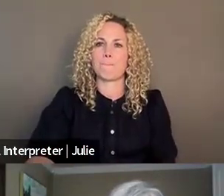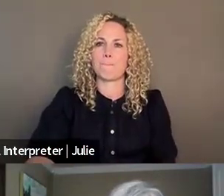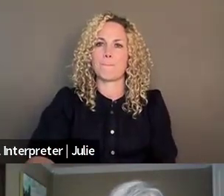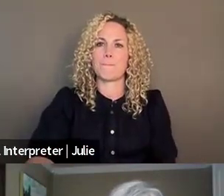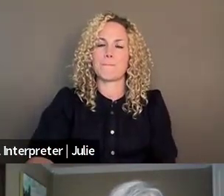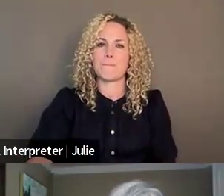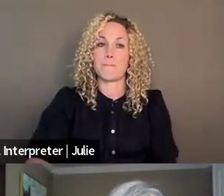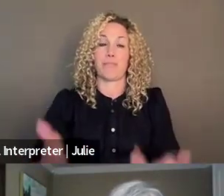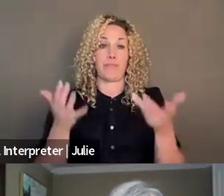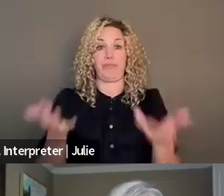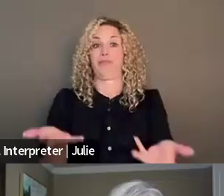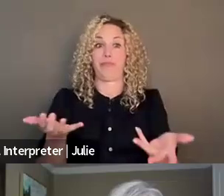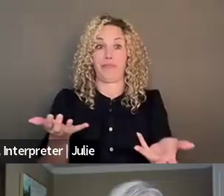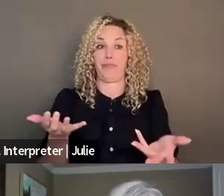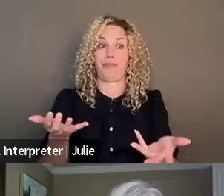With that,